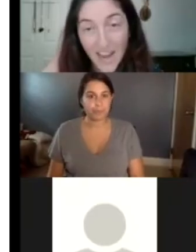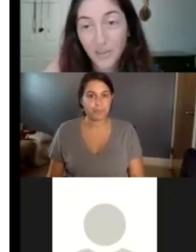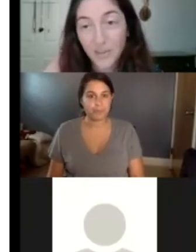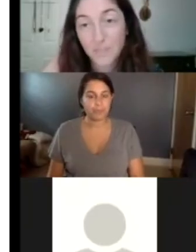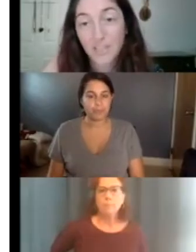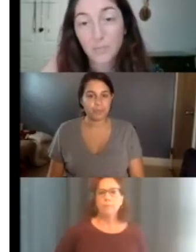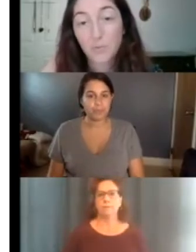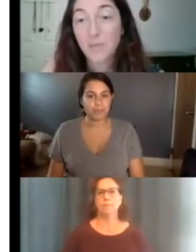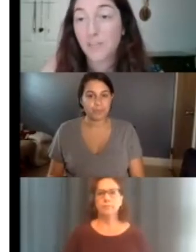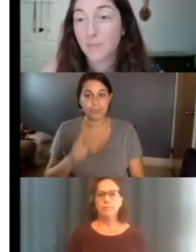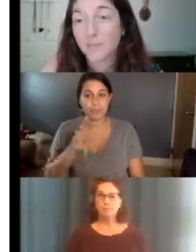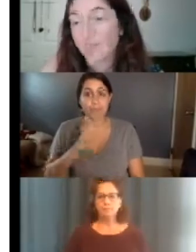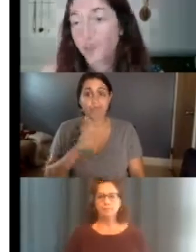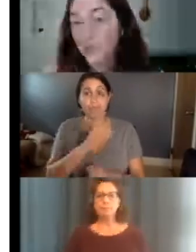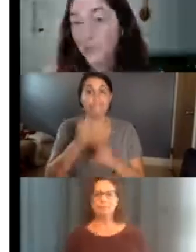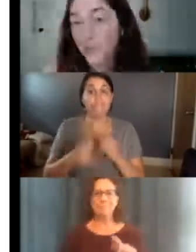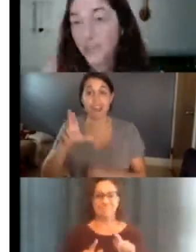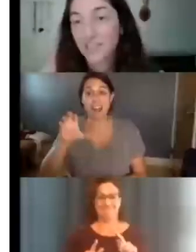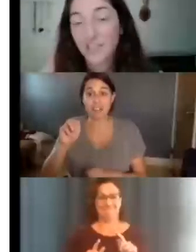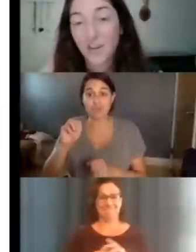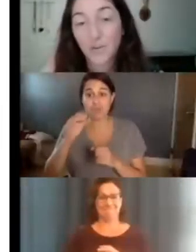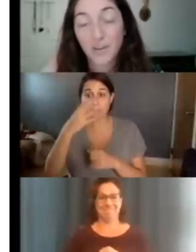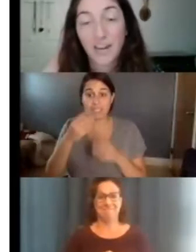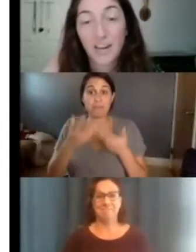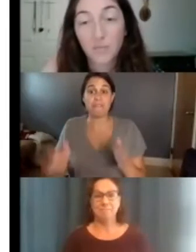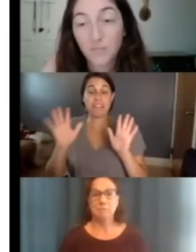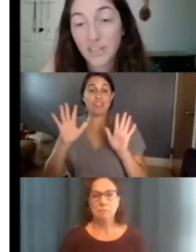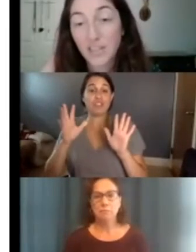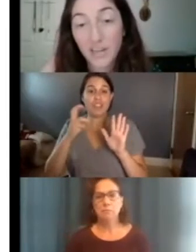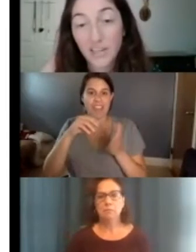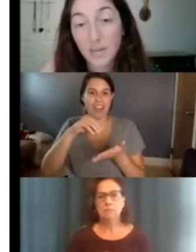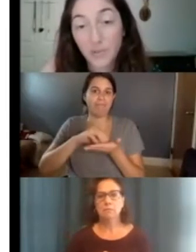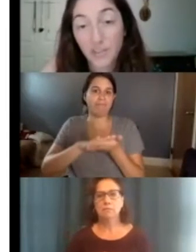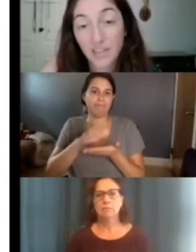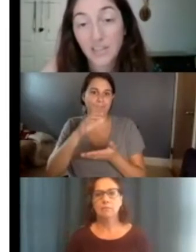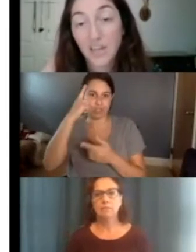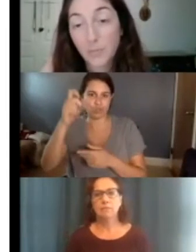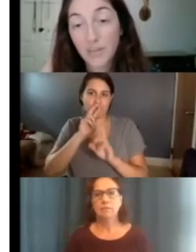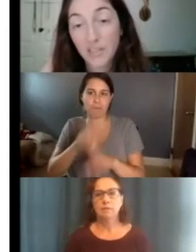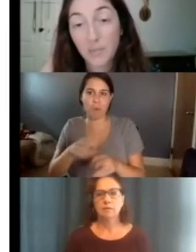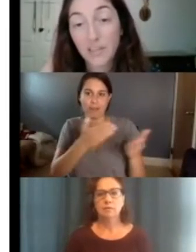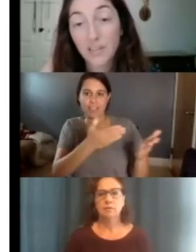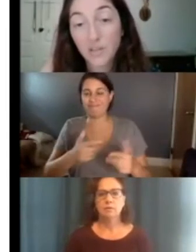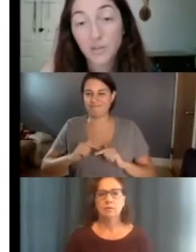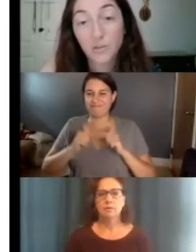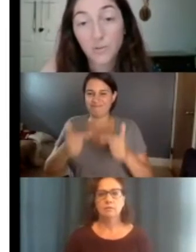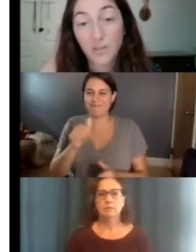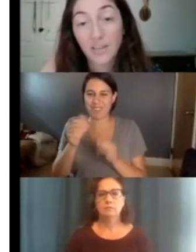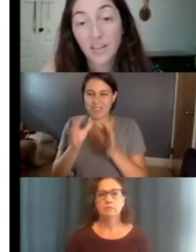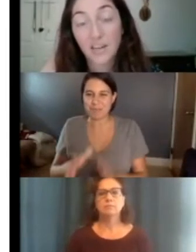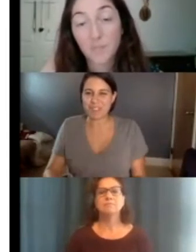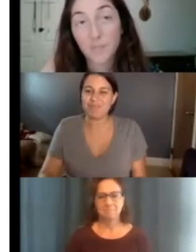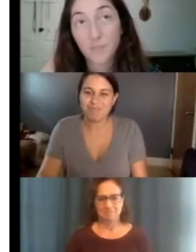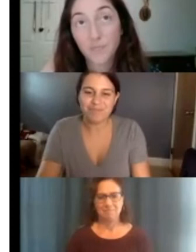Finally, after REM sleep, we wake people up and get a dream report. So this is one example of a participant